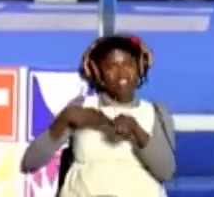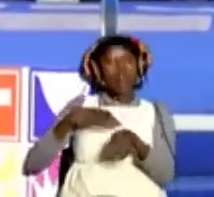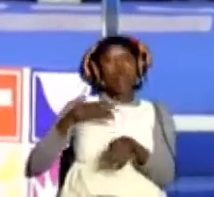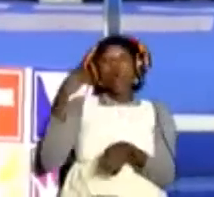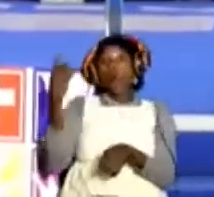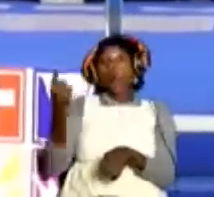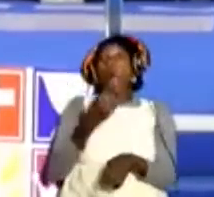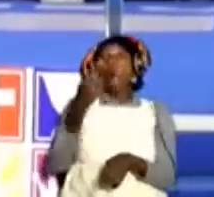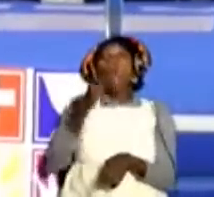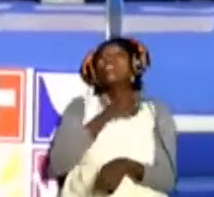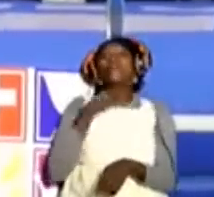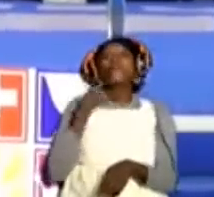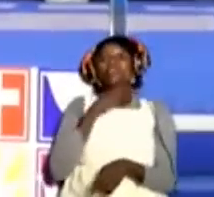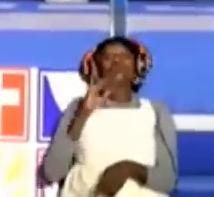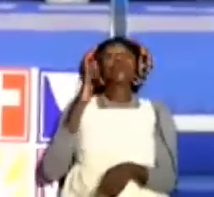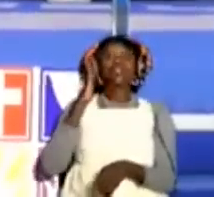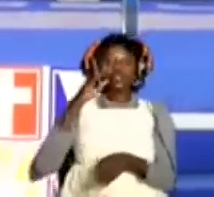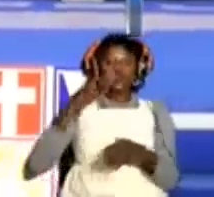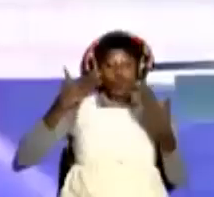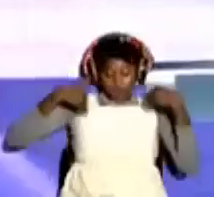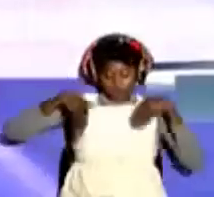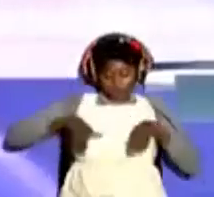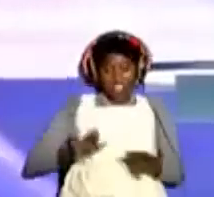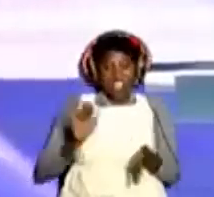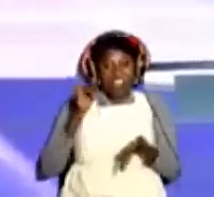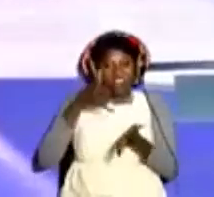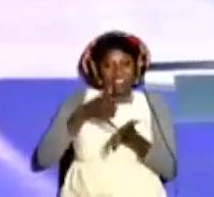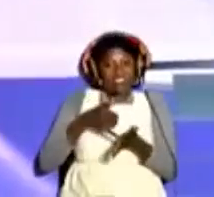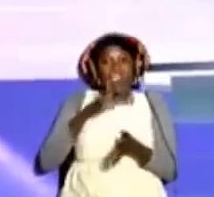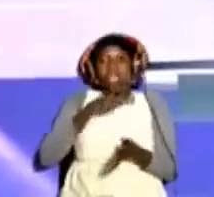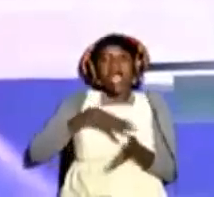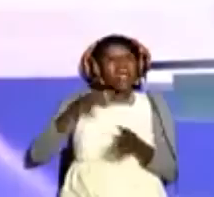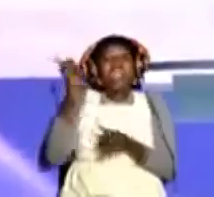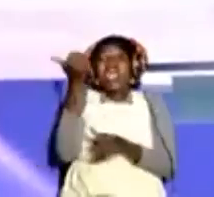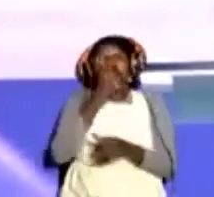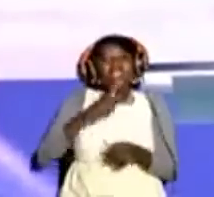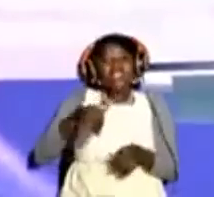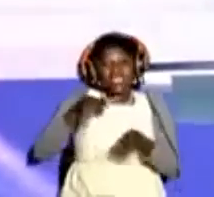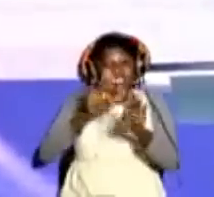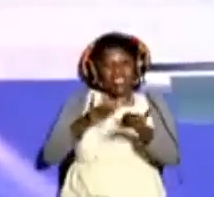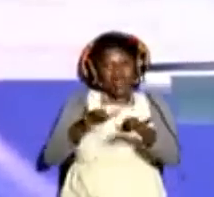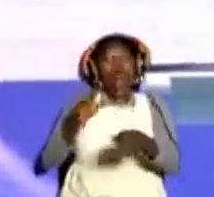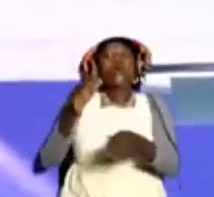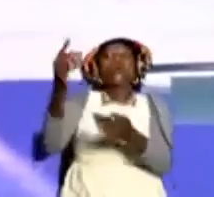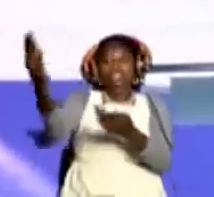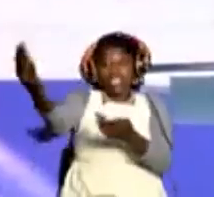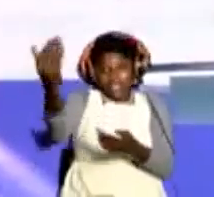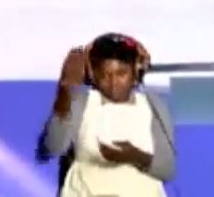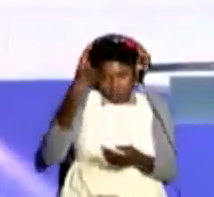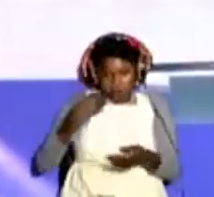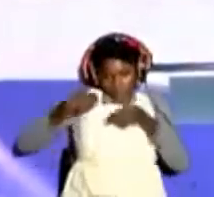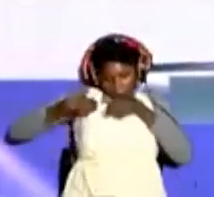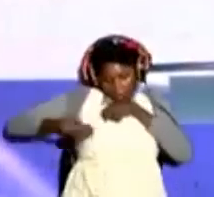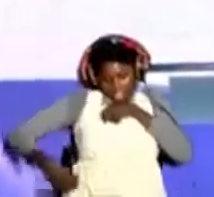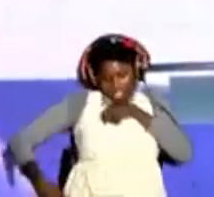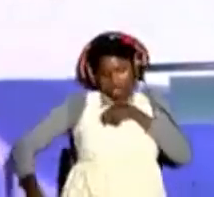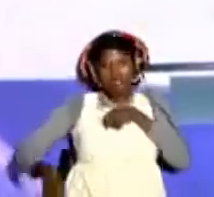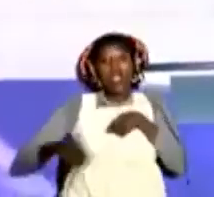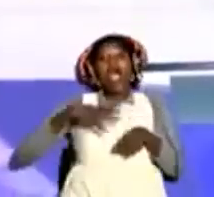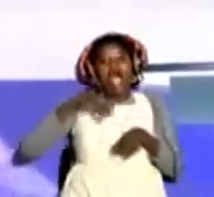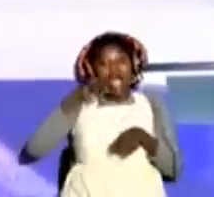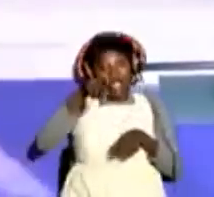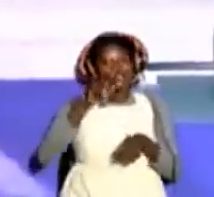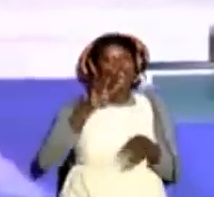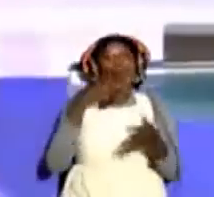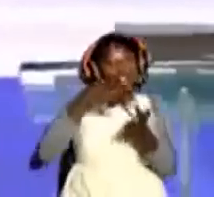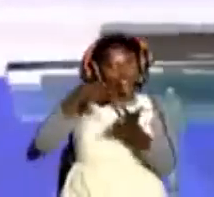only the man of God should be wearing such. And whichever tailor is making it for you, let him come and take measurement. And then you